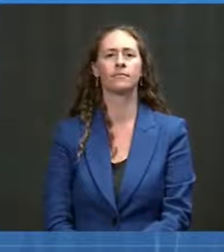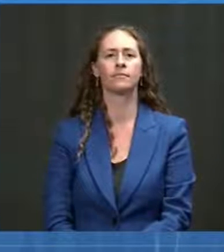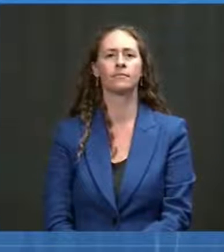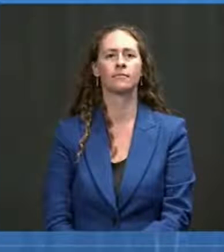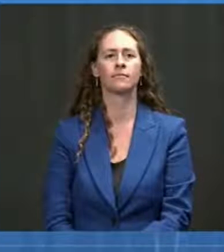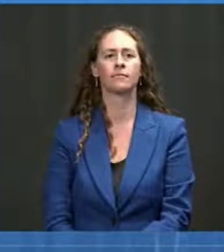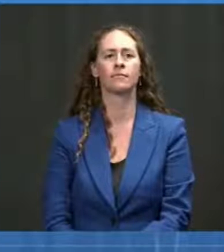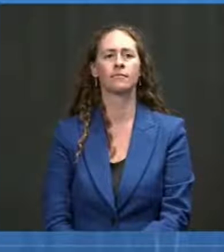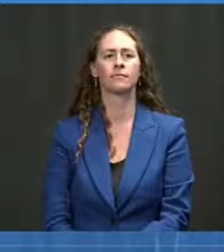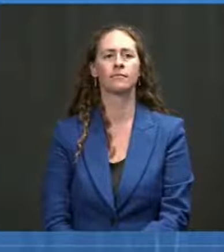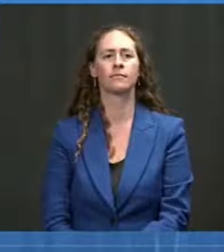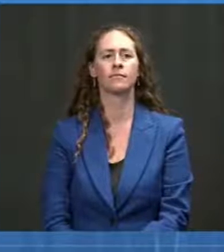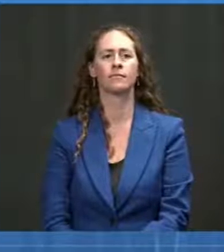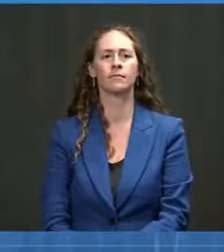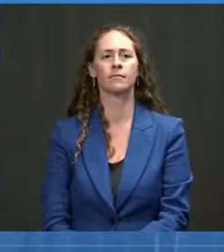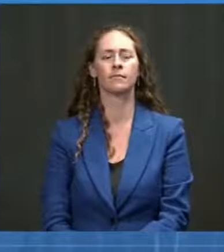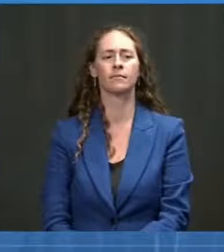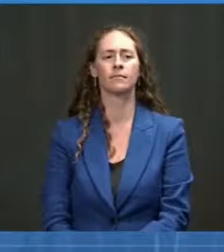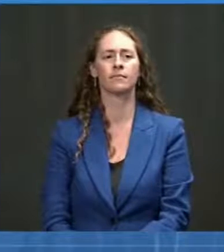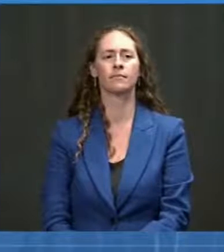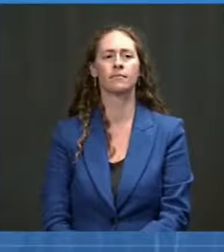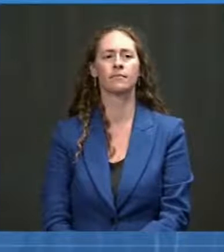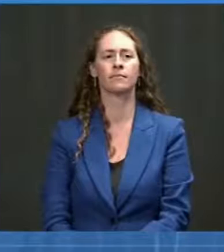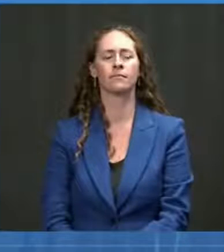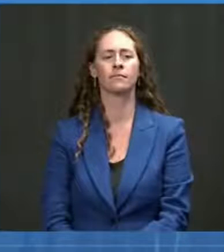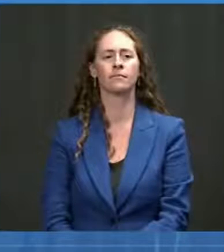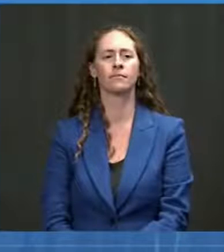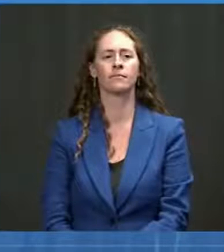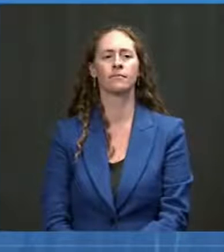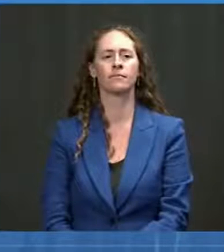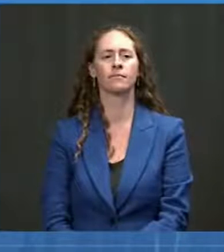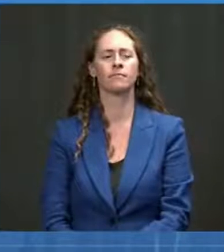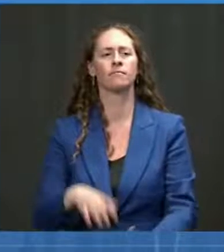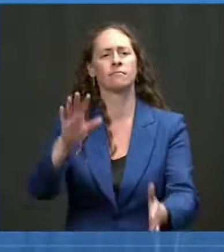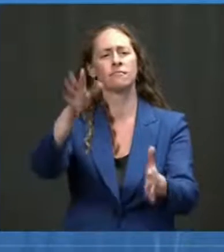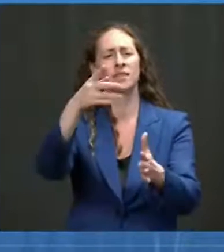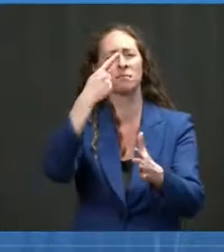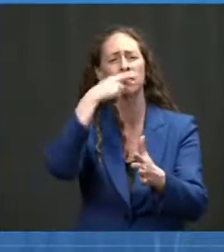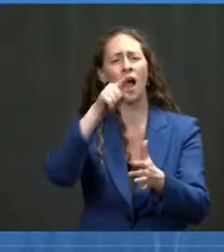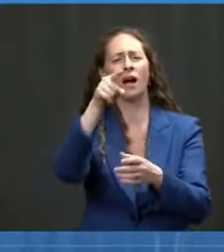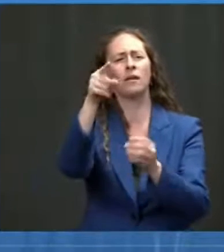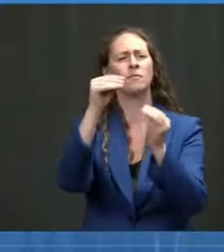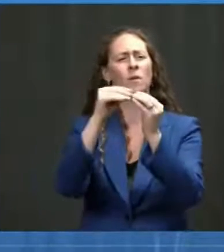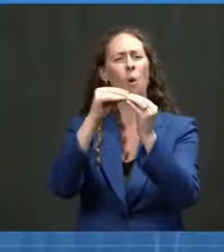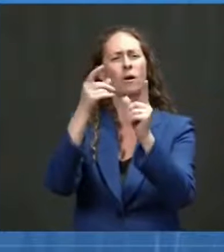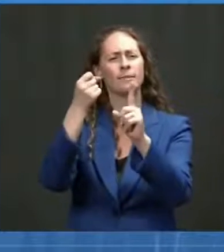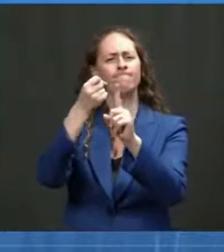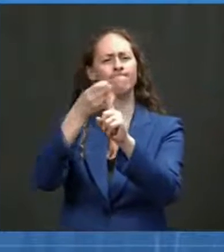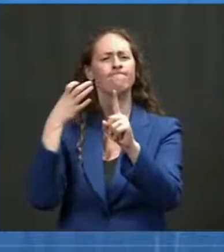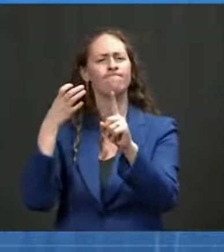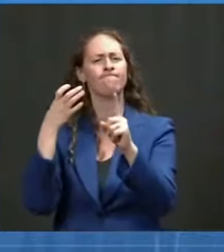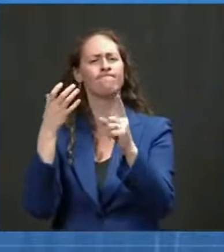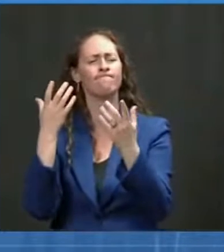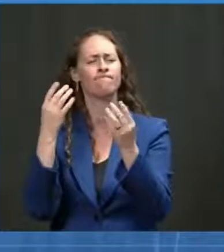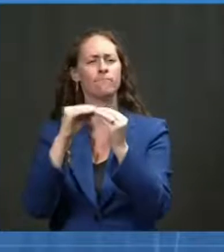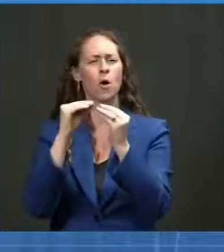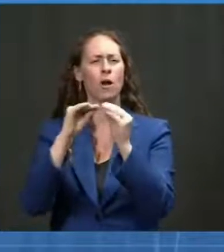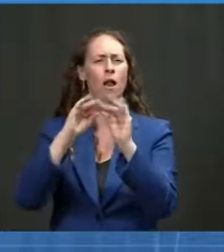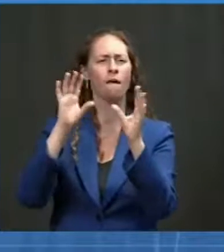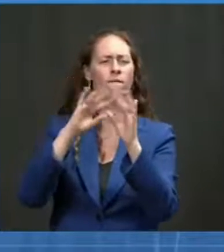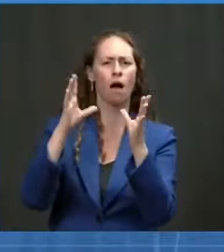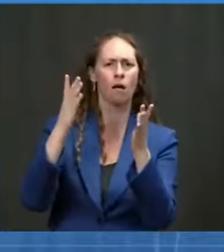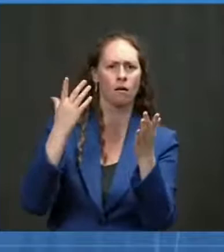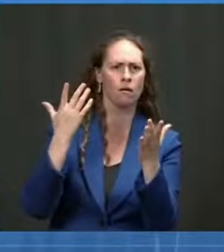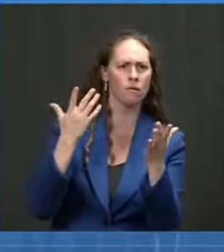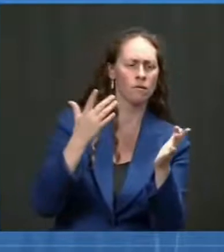Yes, just wanted to ask again, Jeff, if you could just provide some more details on the plan for administering the booster shots. You're going to have to